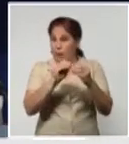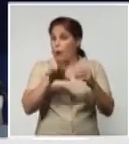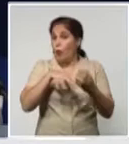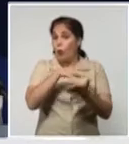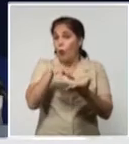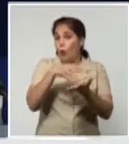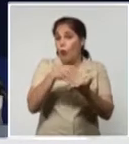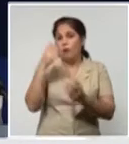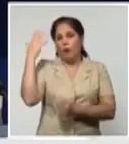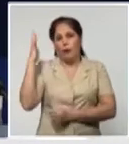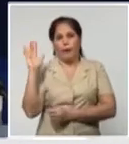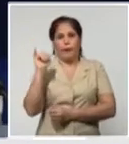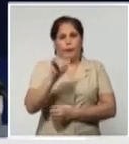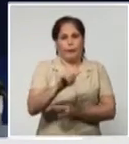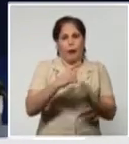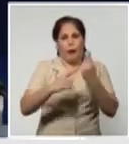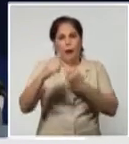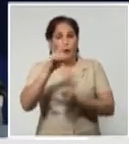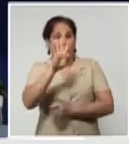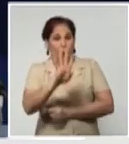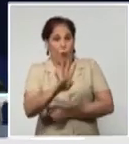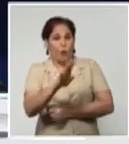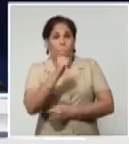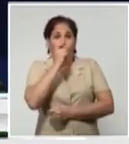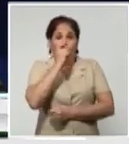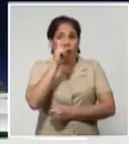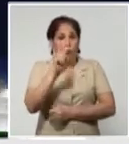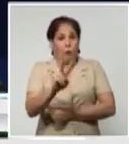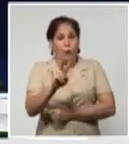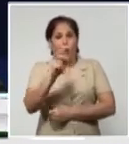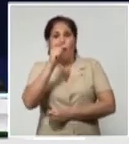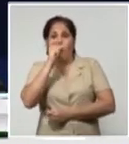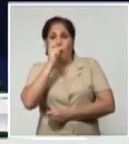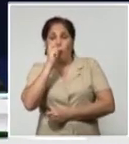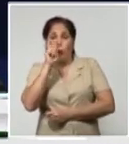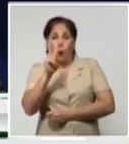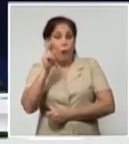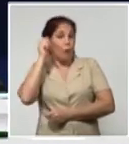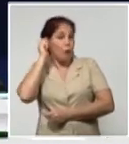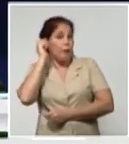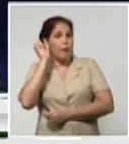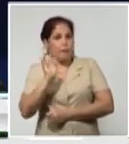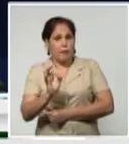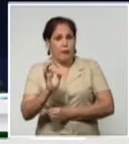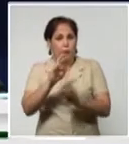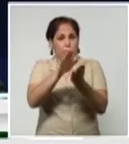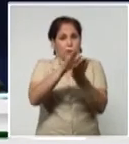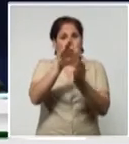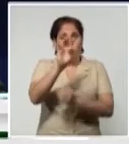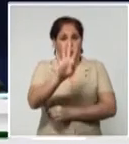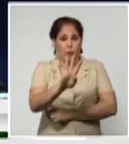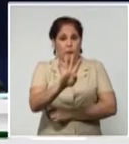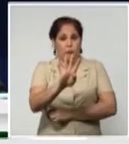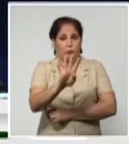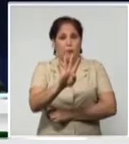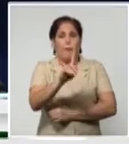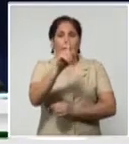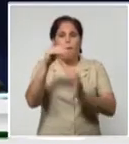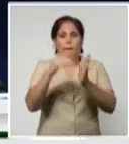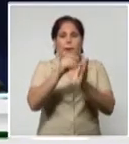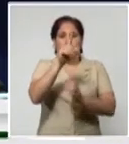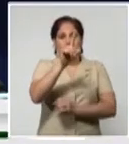Of the four cases, two are male and two are female, for a cumulative of